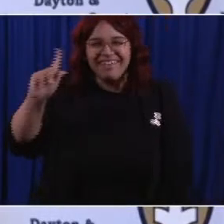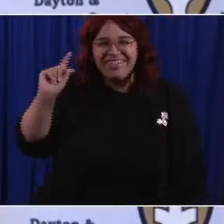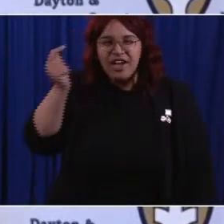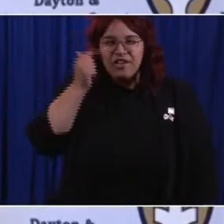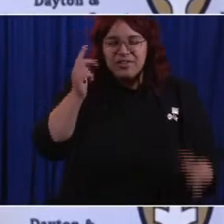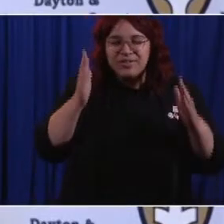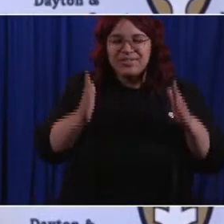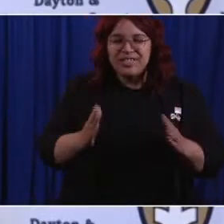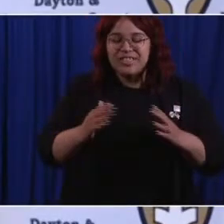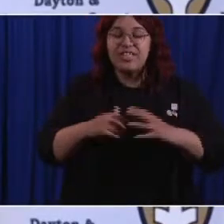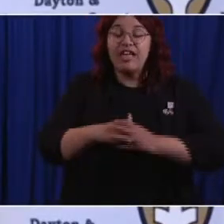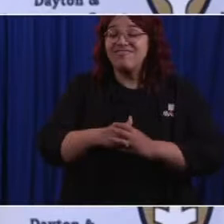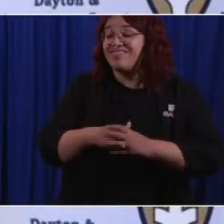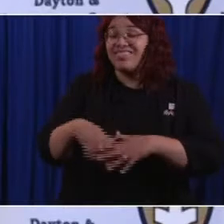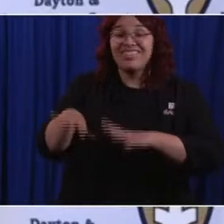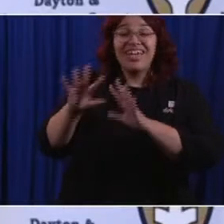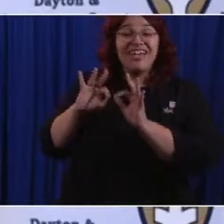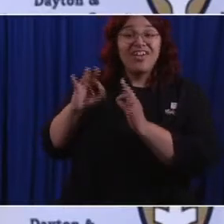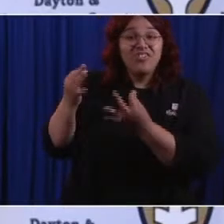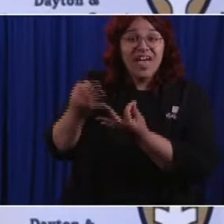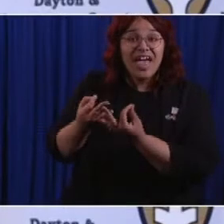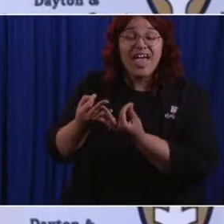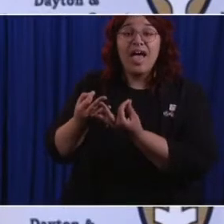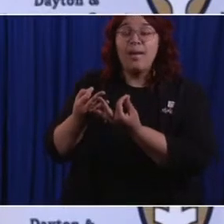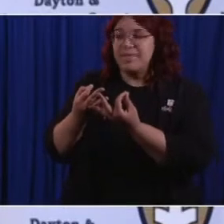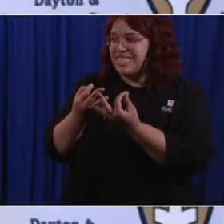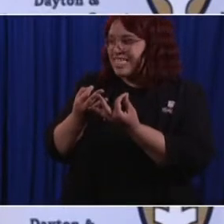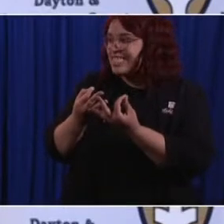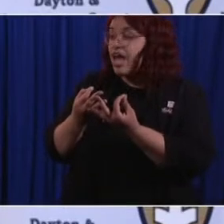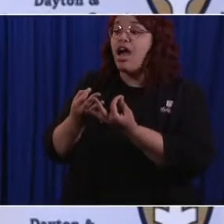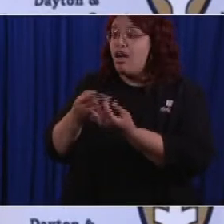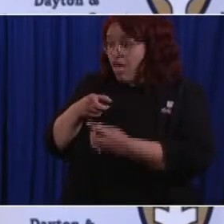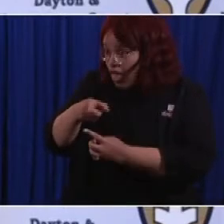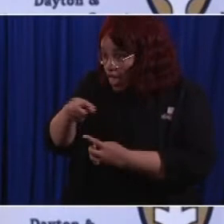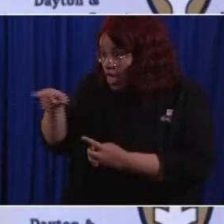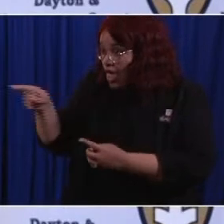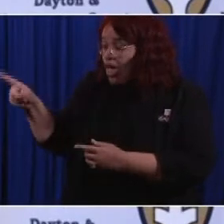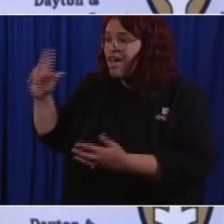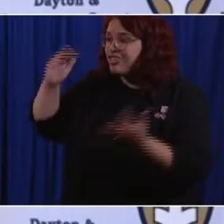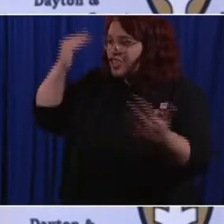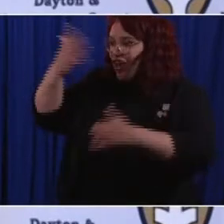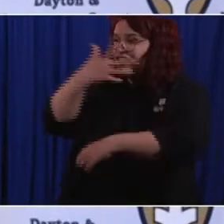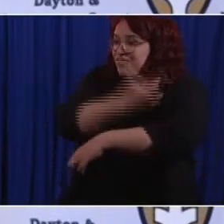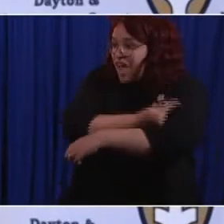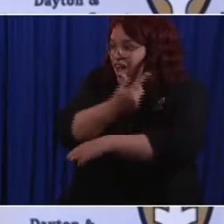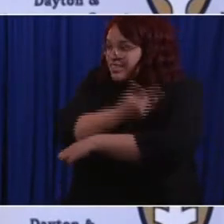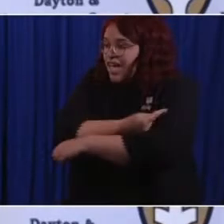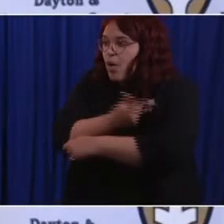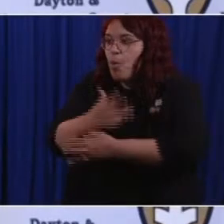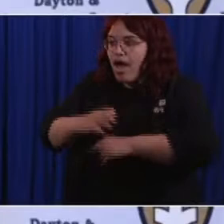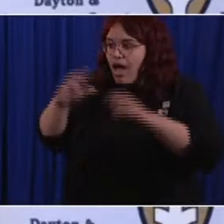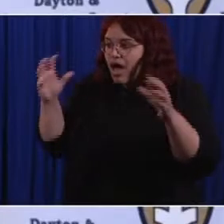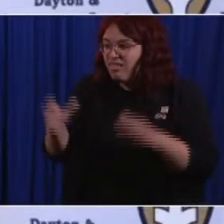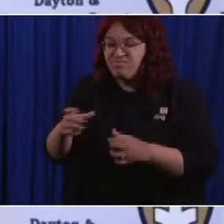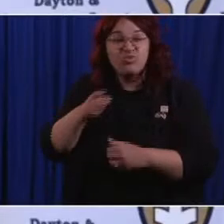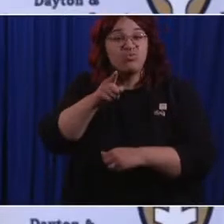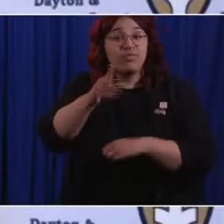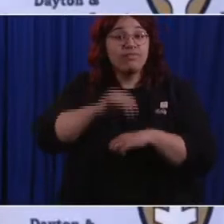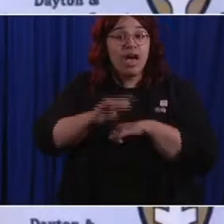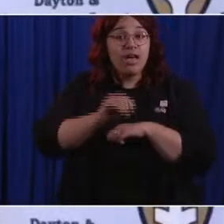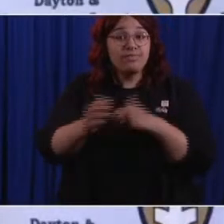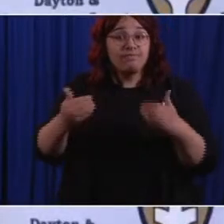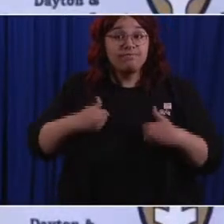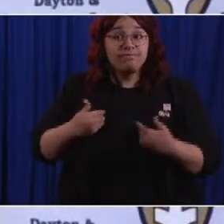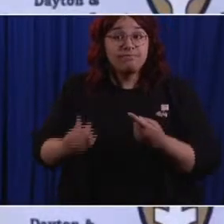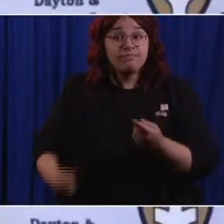or guidelines for families that might want to get together where they have vaccinated adults, but their children aren't vaccinated. Yeah, I'm going to go to